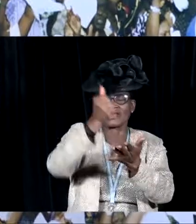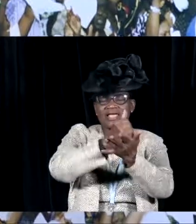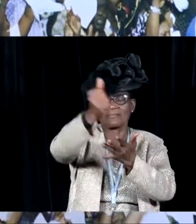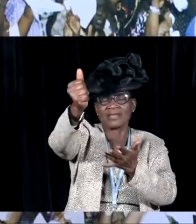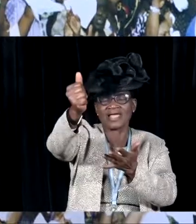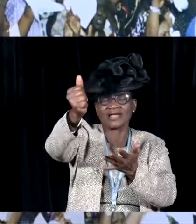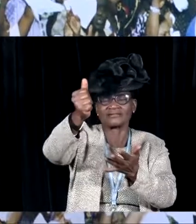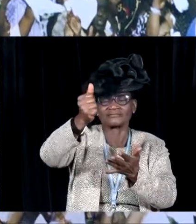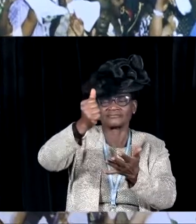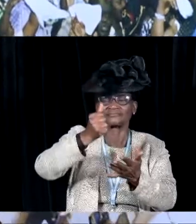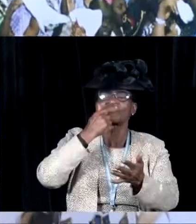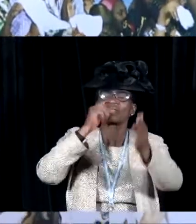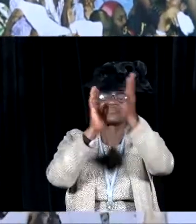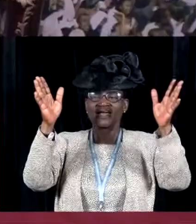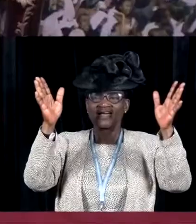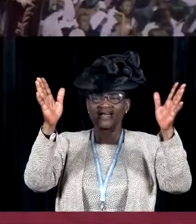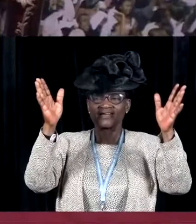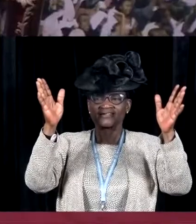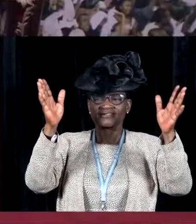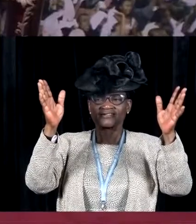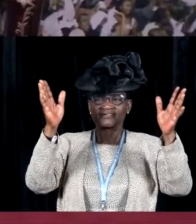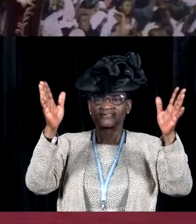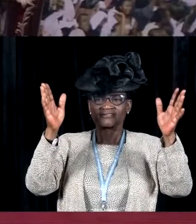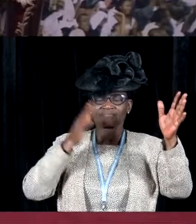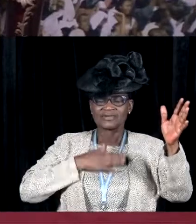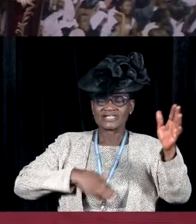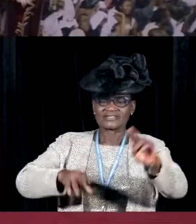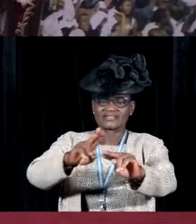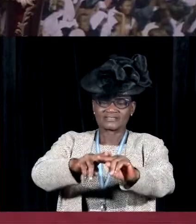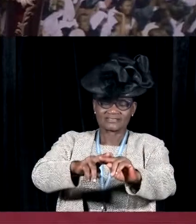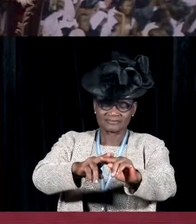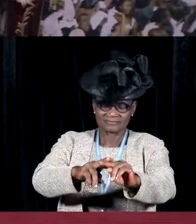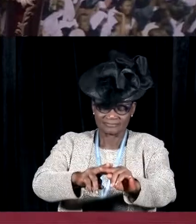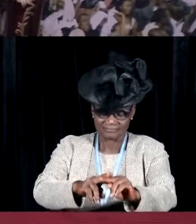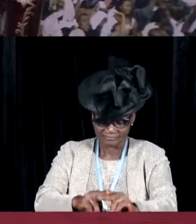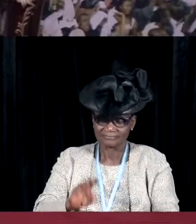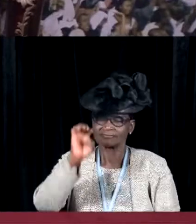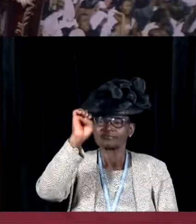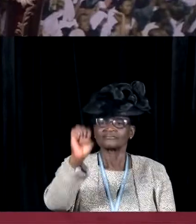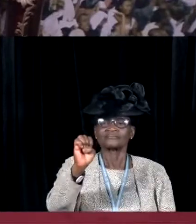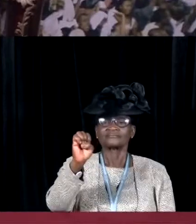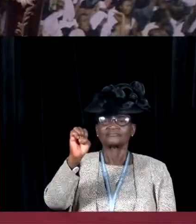Amen. Praise the Lord. Ephesians chapter 1.